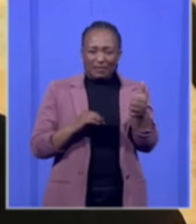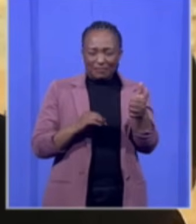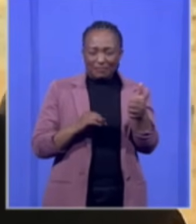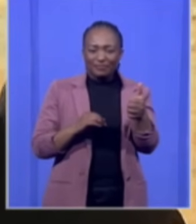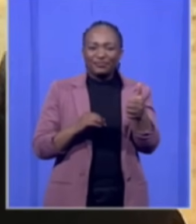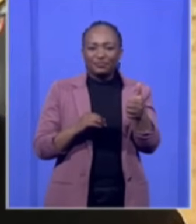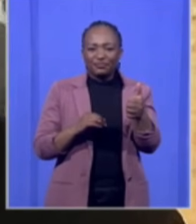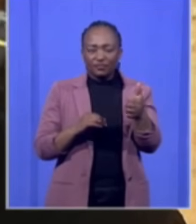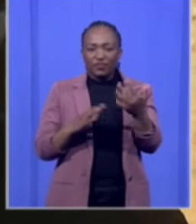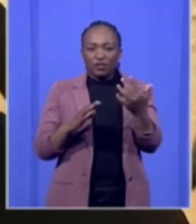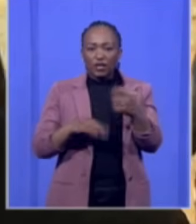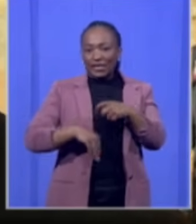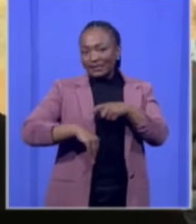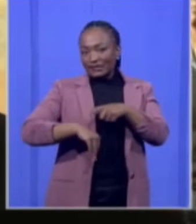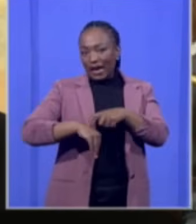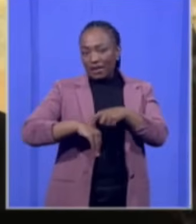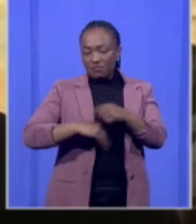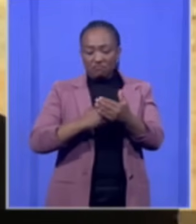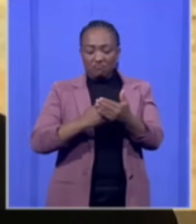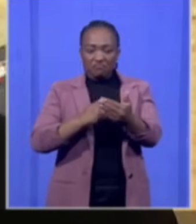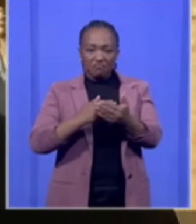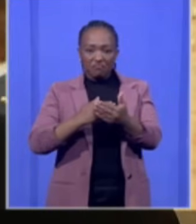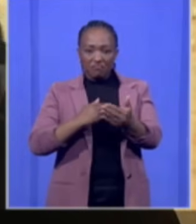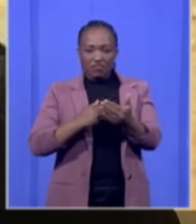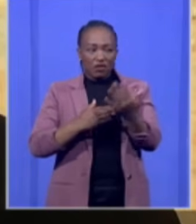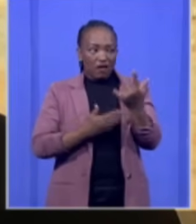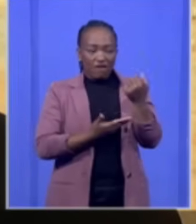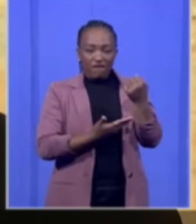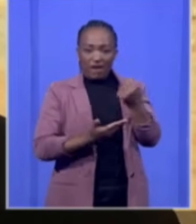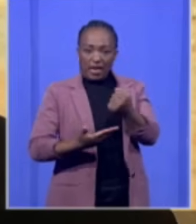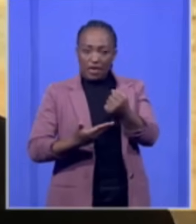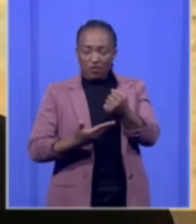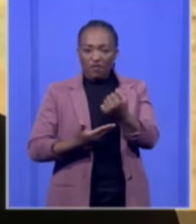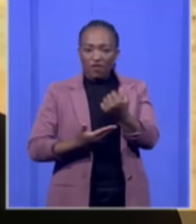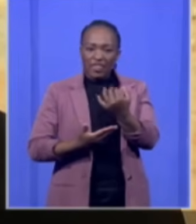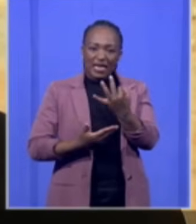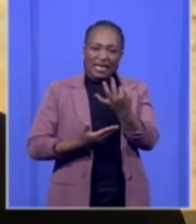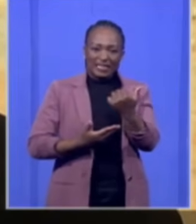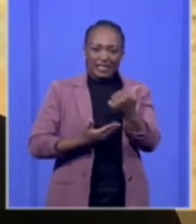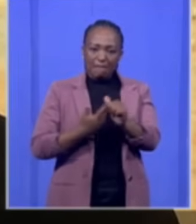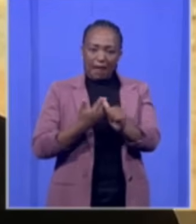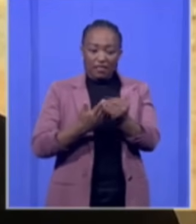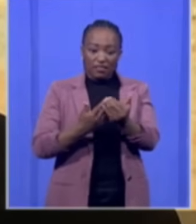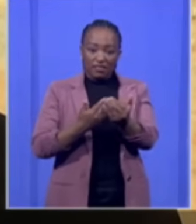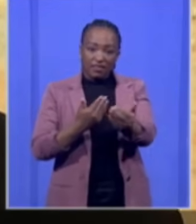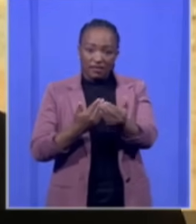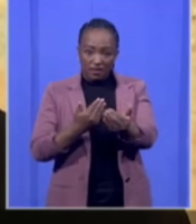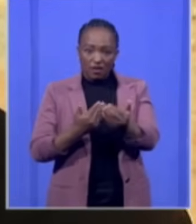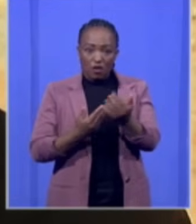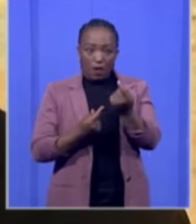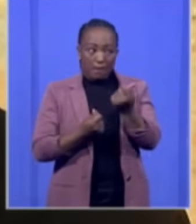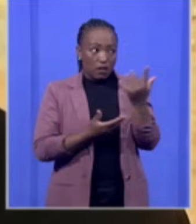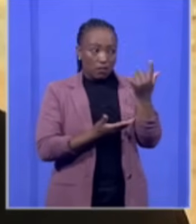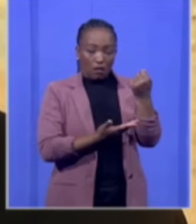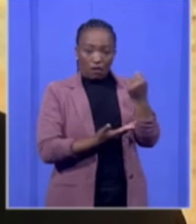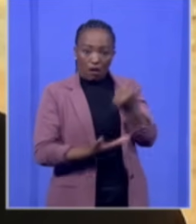So the timing on that, we're looking at trying to put the funding in place in the next 3 to 6 months. And once we've got the funding in